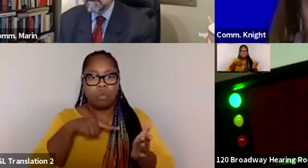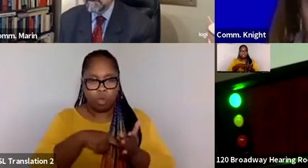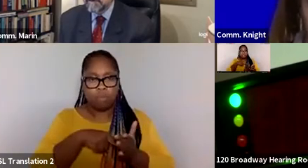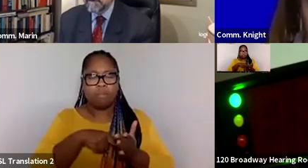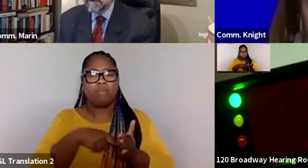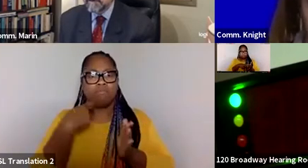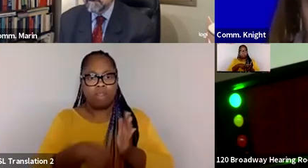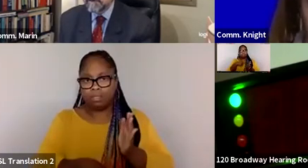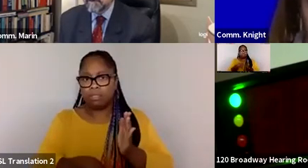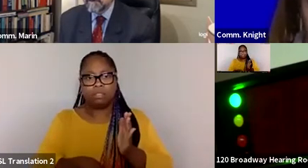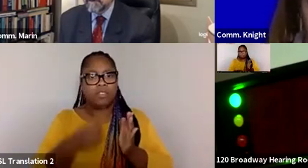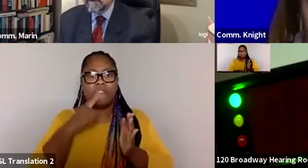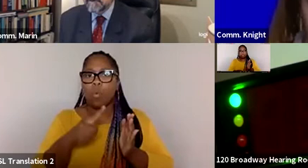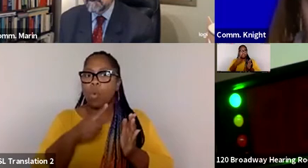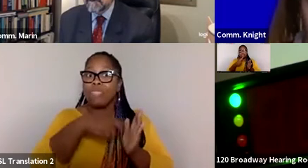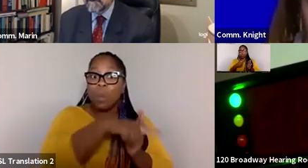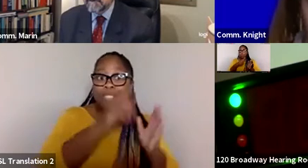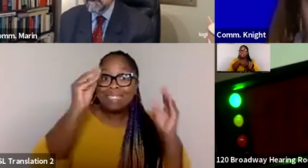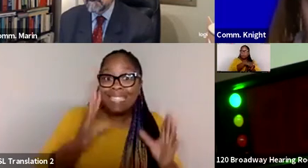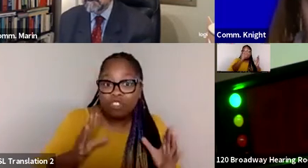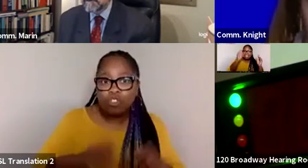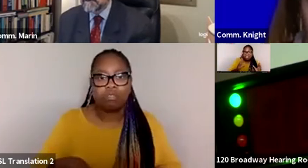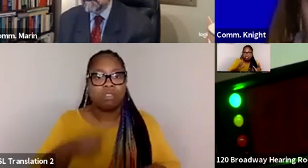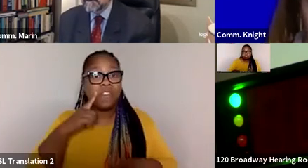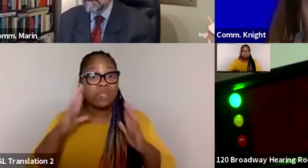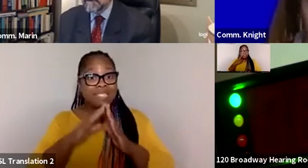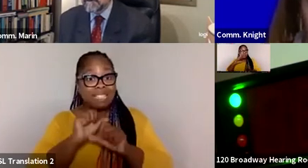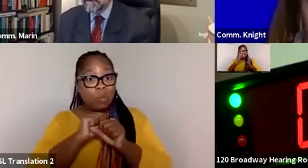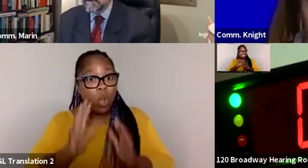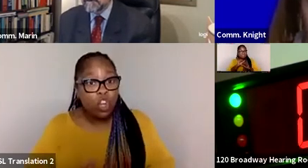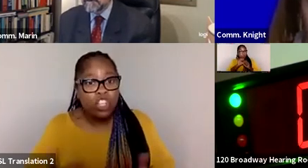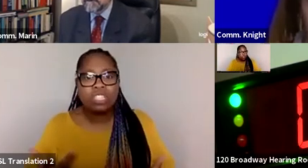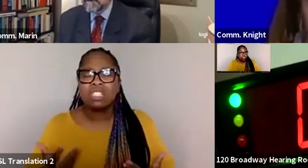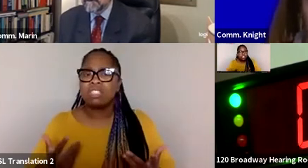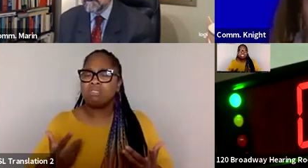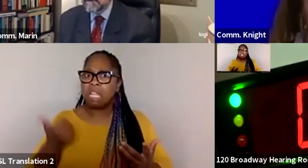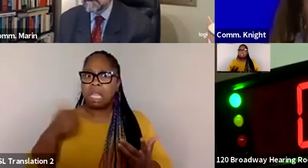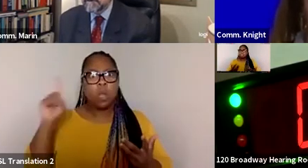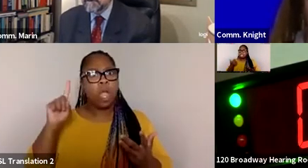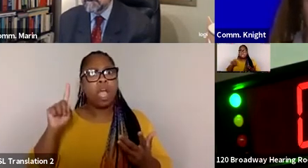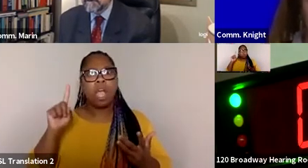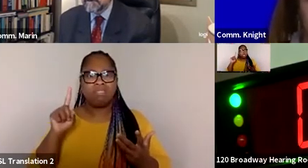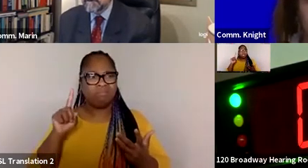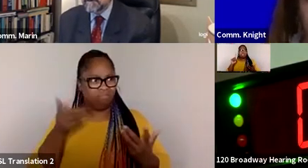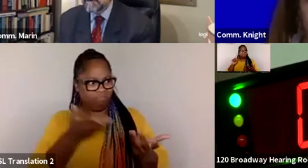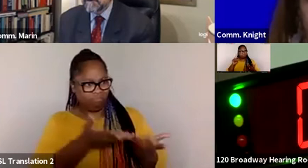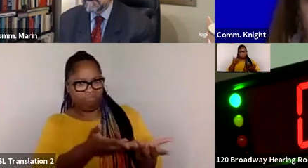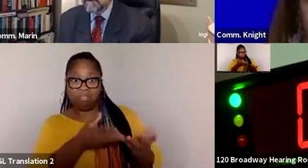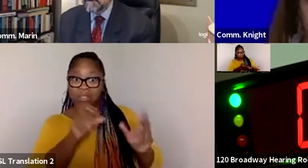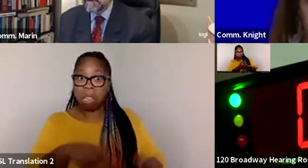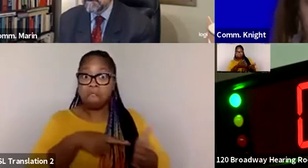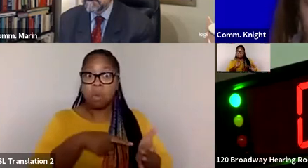for any of those teachers in those schools, any city worker in the neighborhood, anyone in the neighborhood could afford, then you're